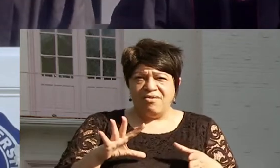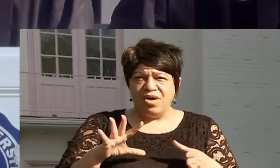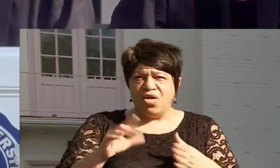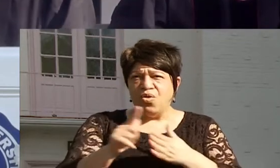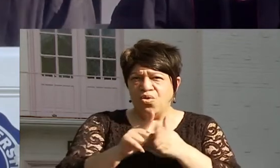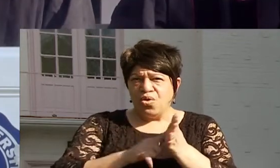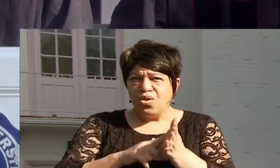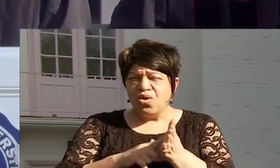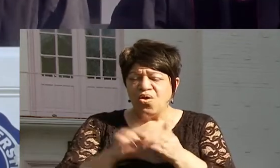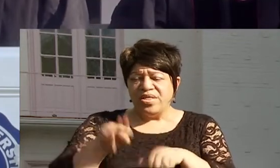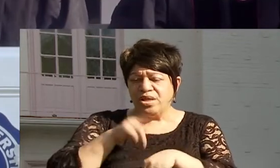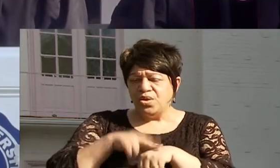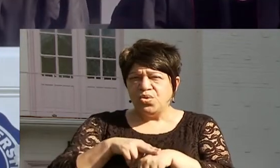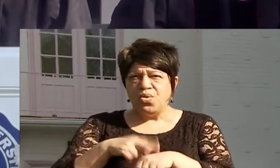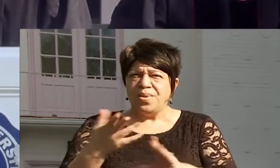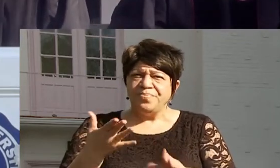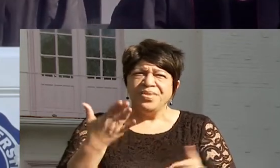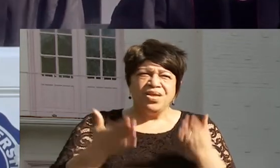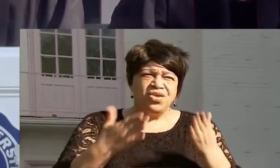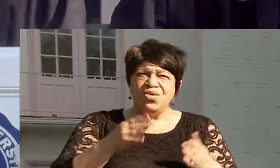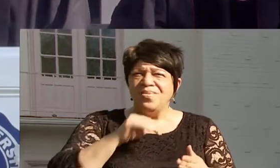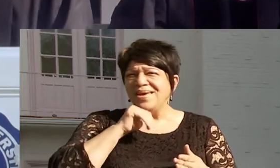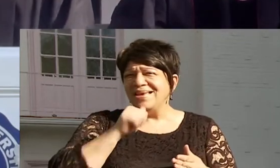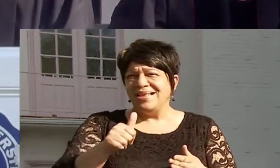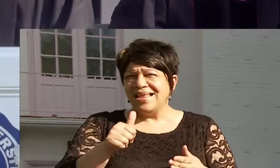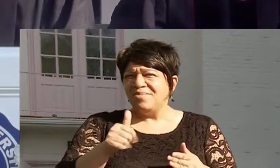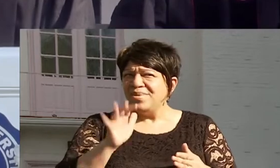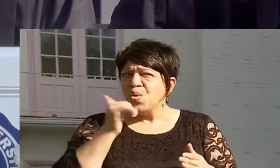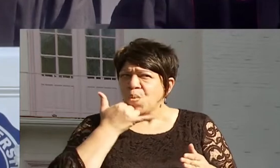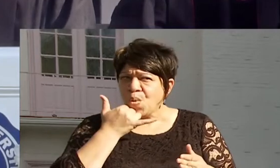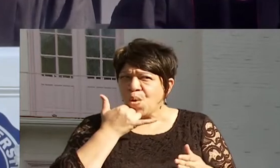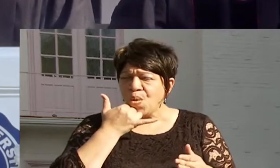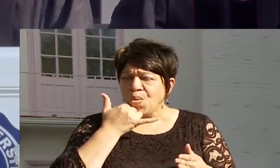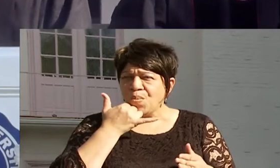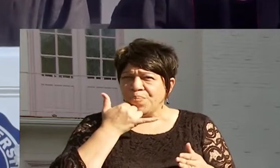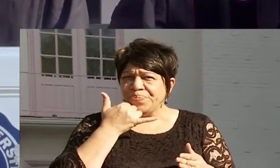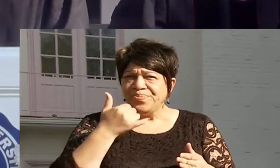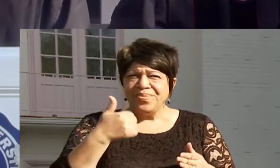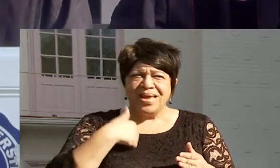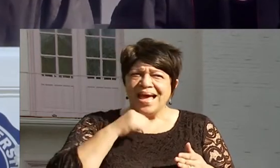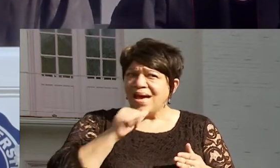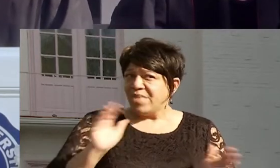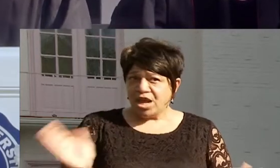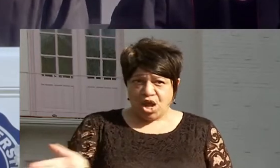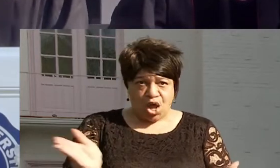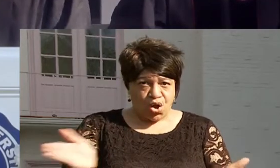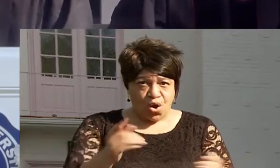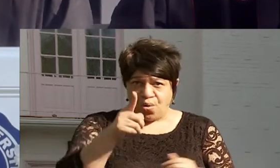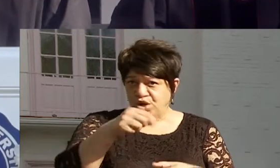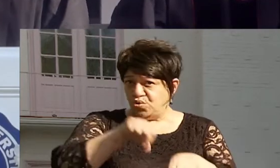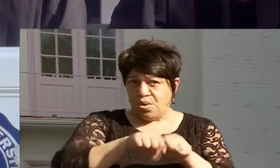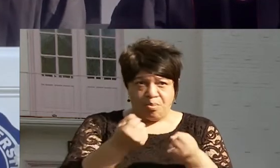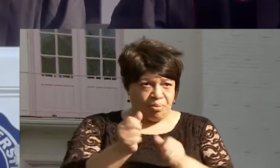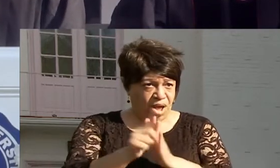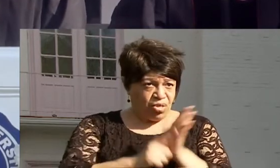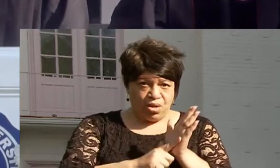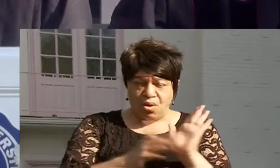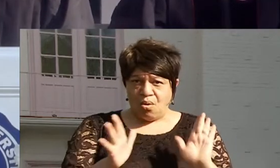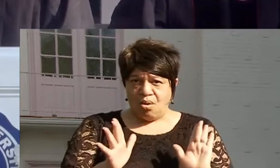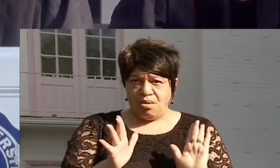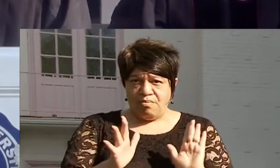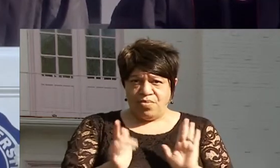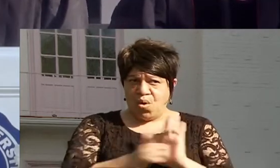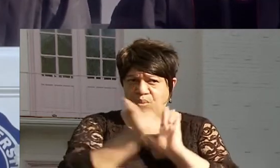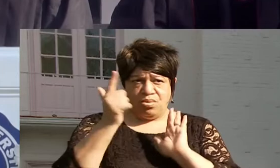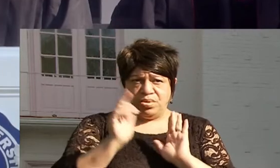as norms, you might not be entirely wrong. I am not encouraging you to break the law or the system.